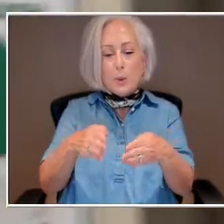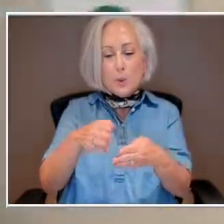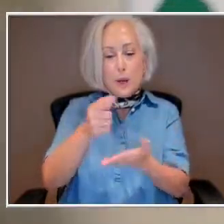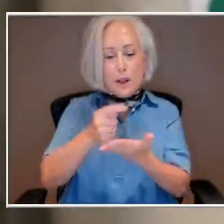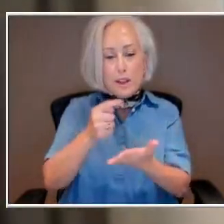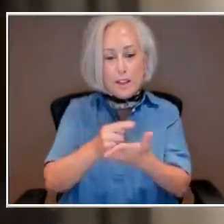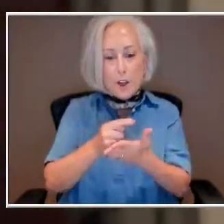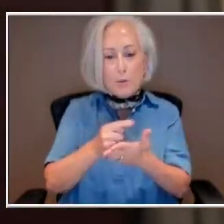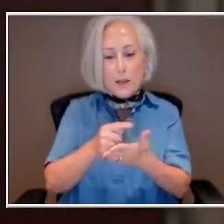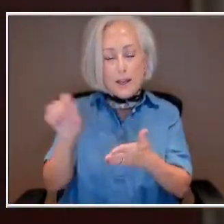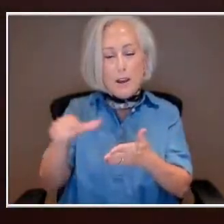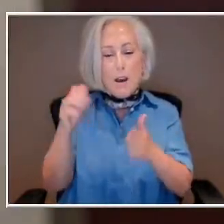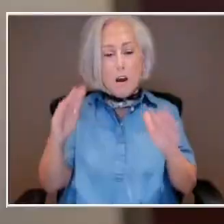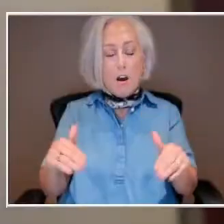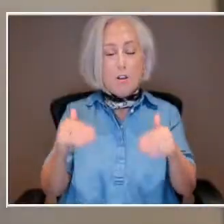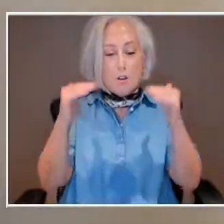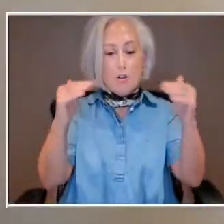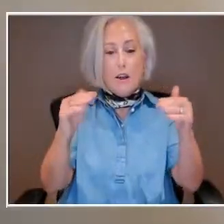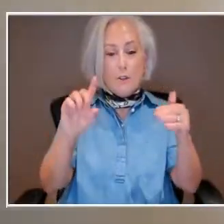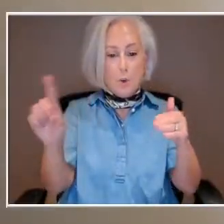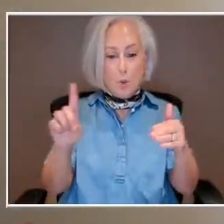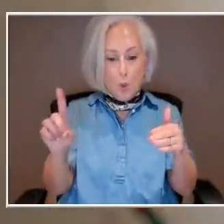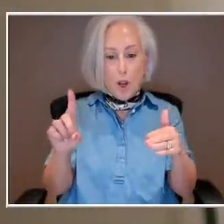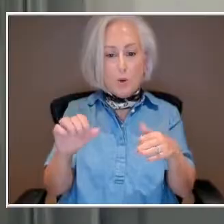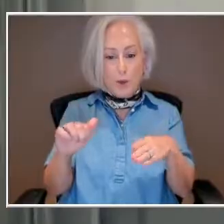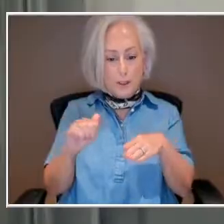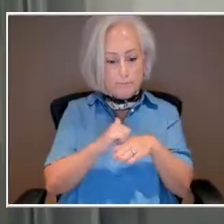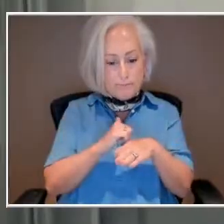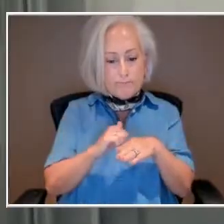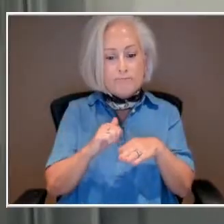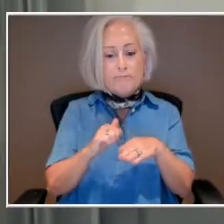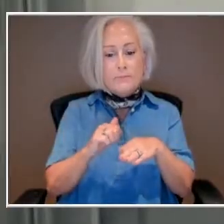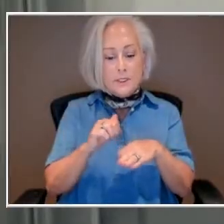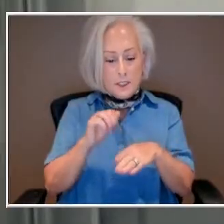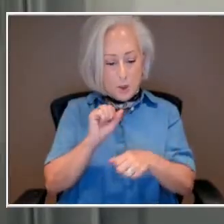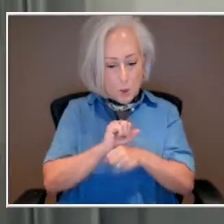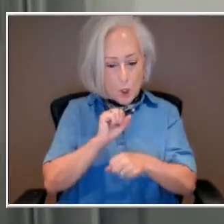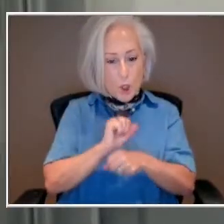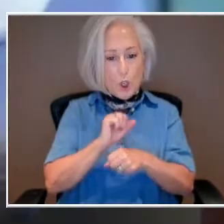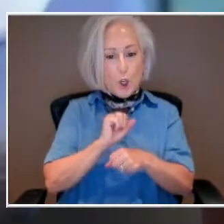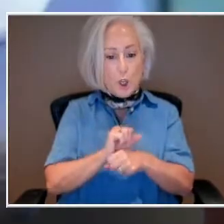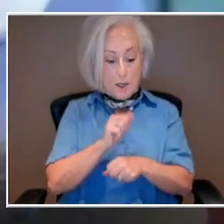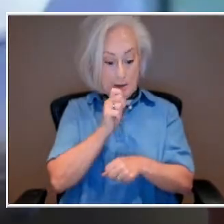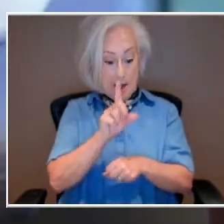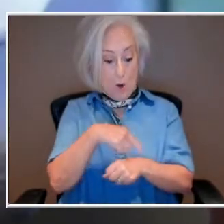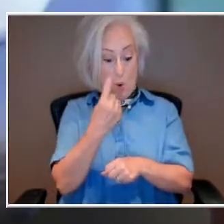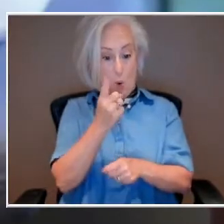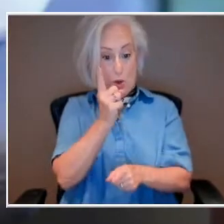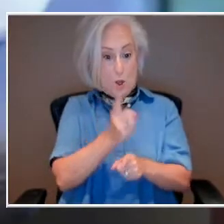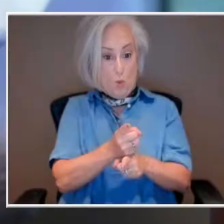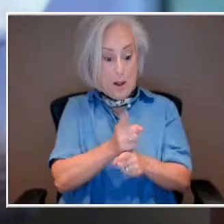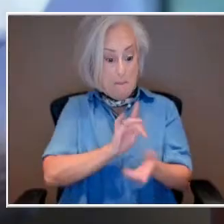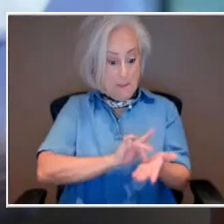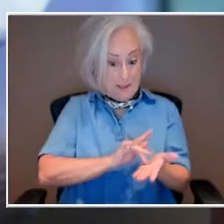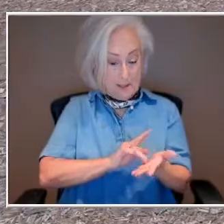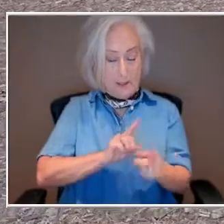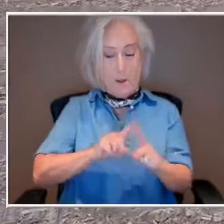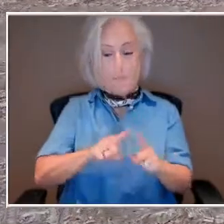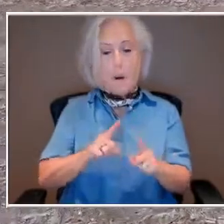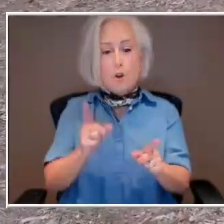where we currently practice of not just getting the right medicine, it's even getting the right order of treatment. I don't think my outcomes would have been the